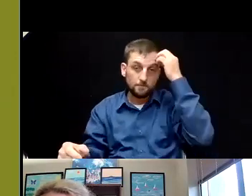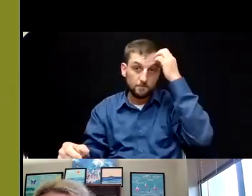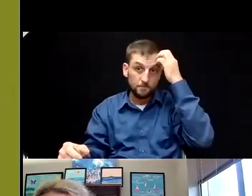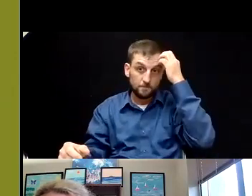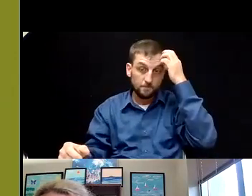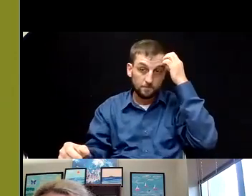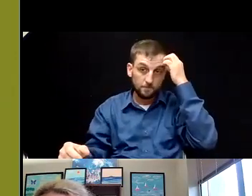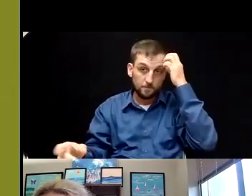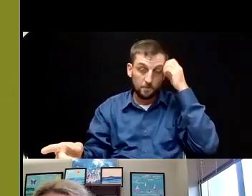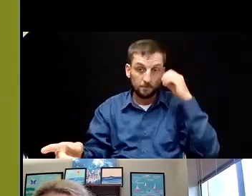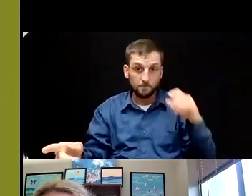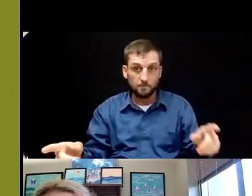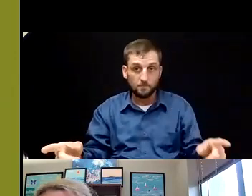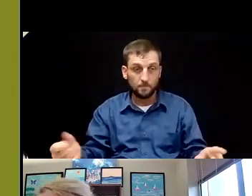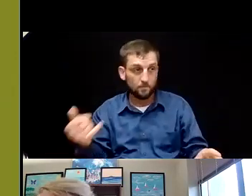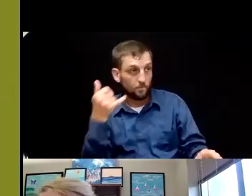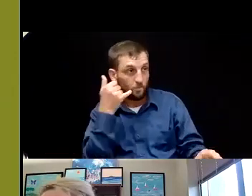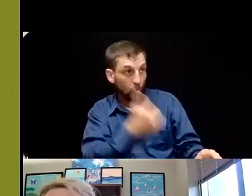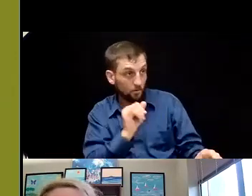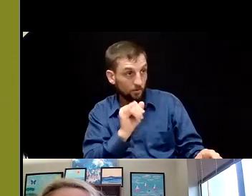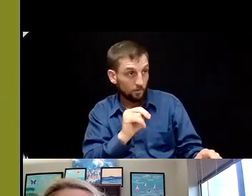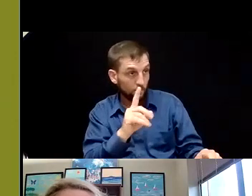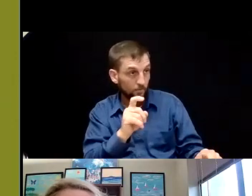Can she call in? Well, wait.